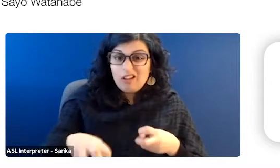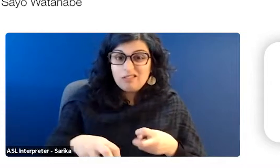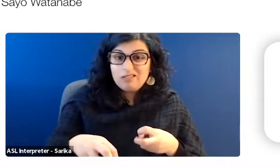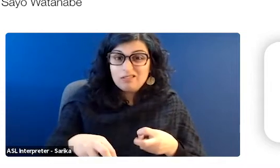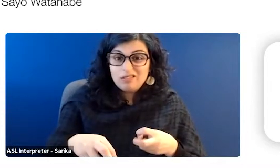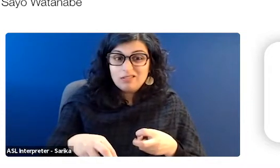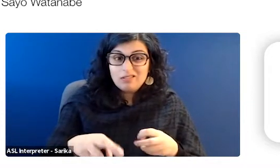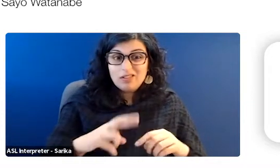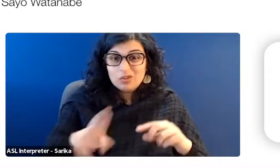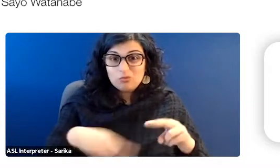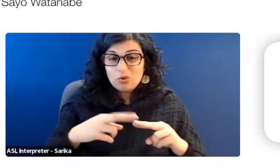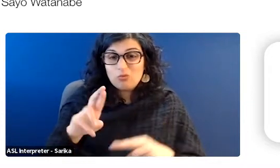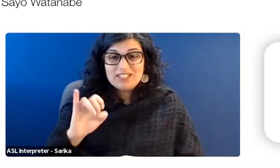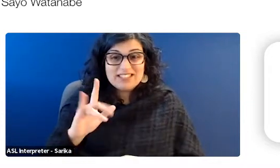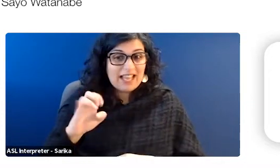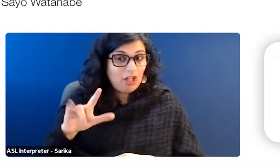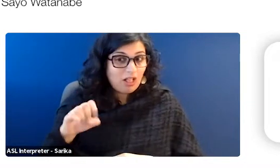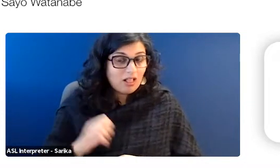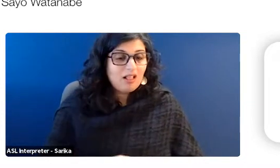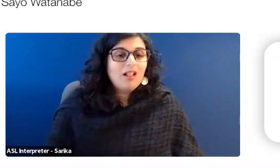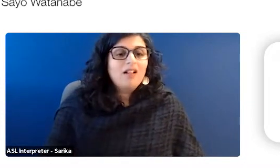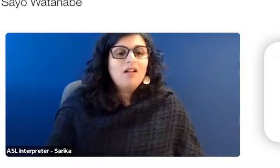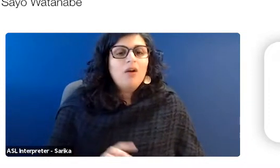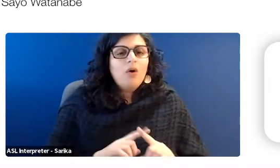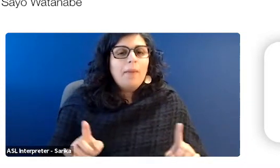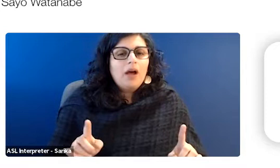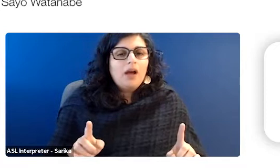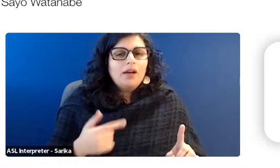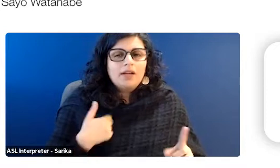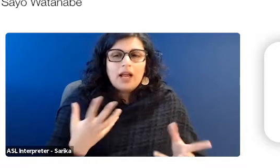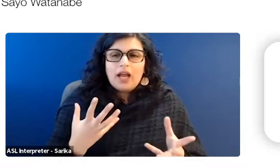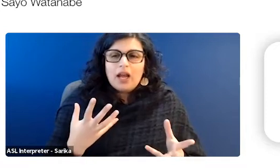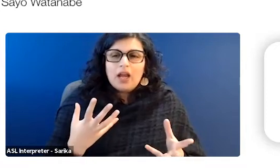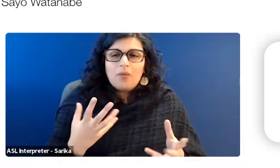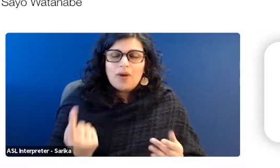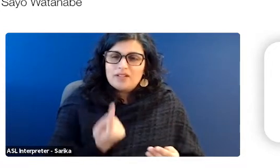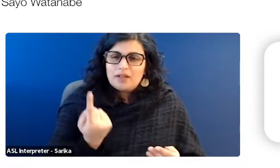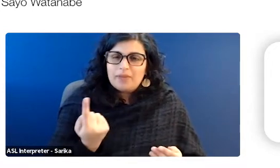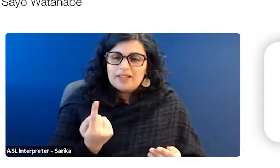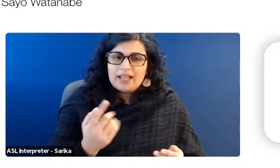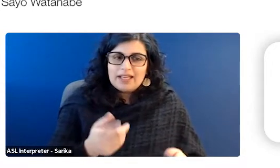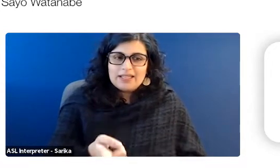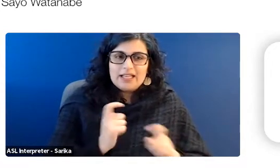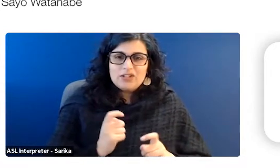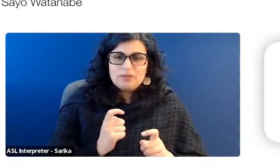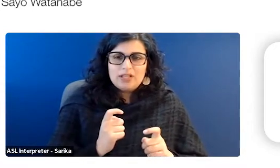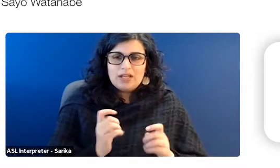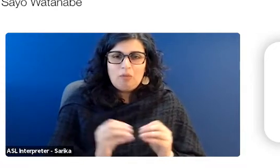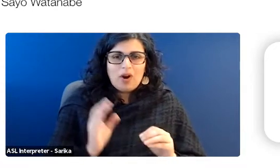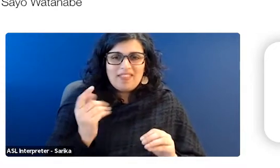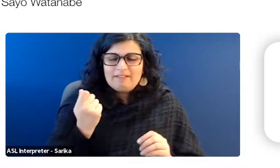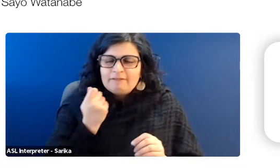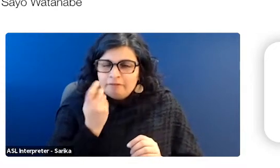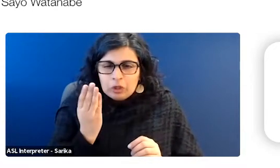But at one point I wanted like a source that could give me more than just a couple bags at a time.